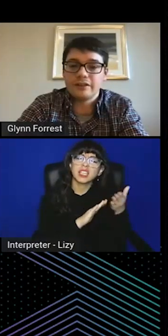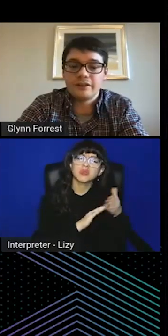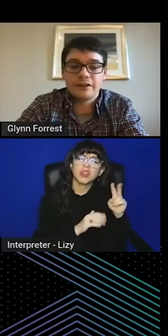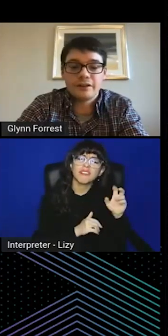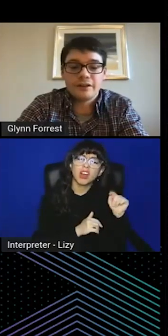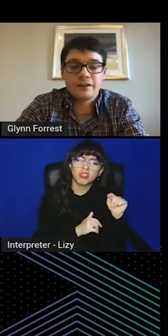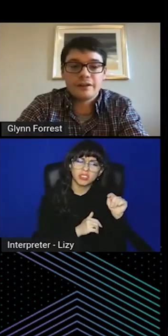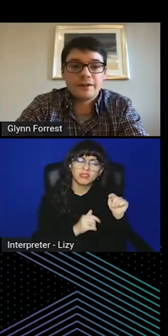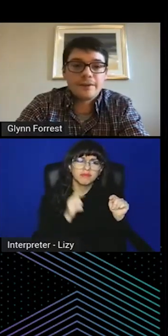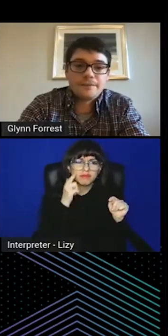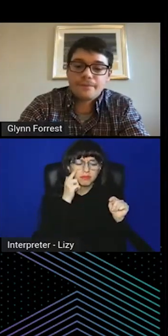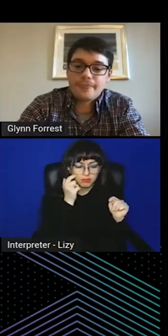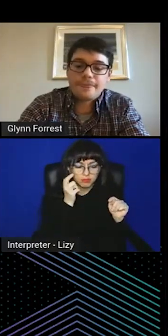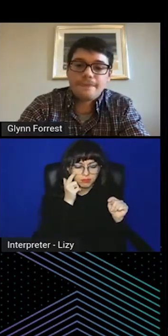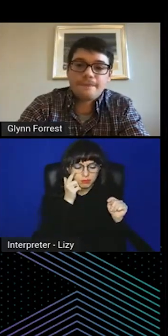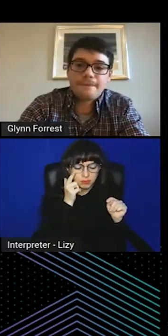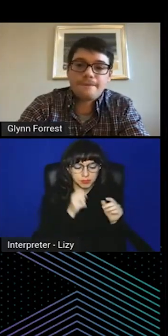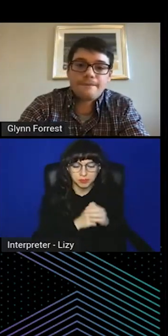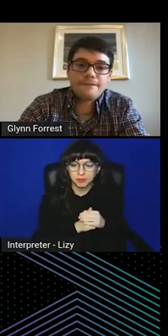here.